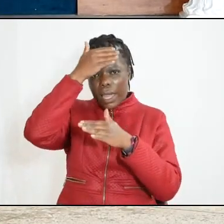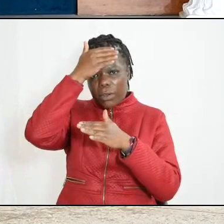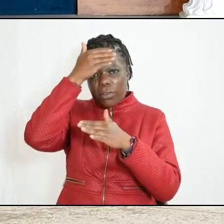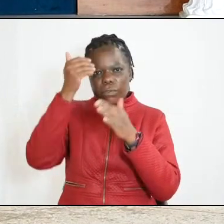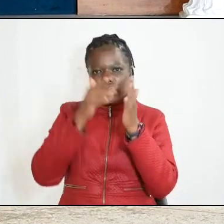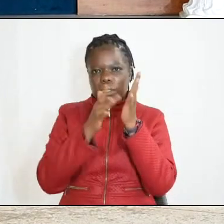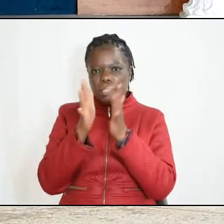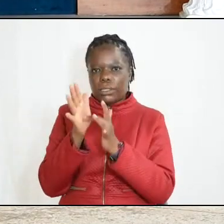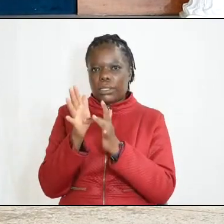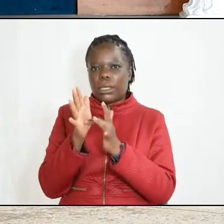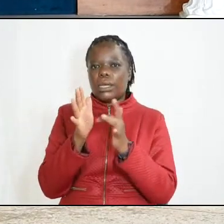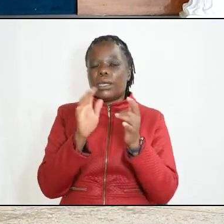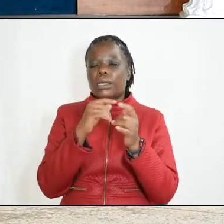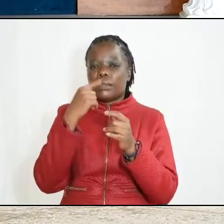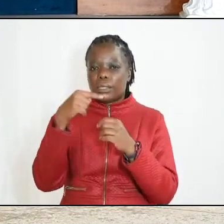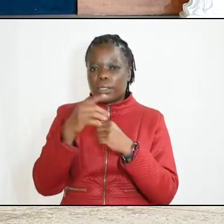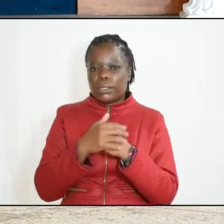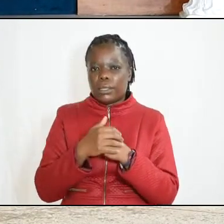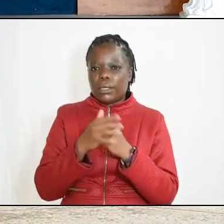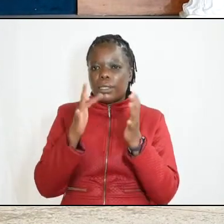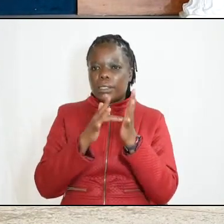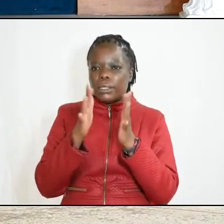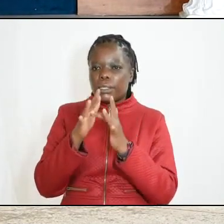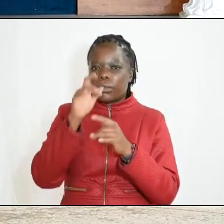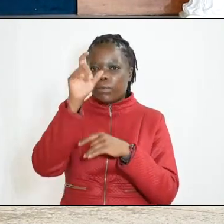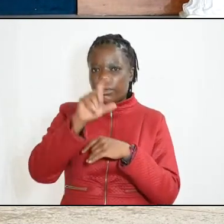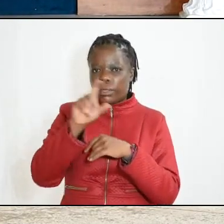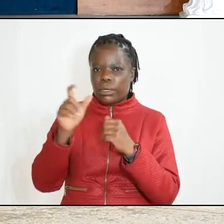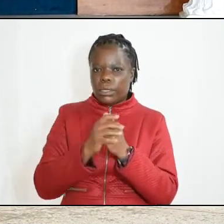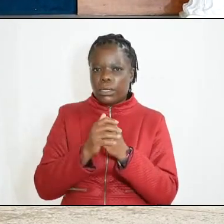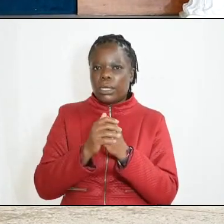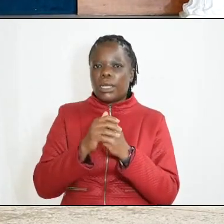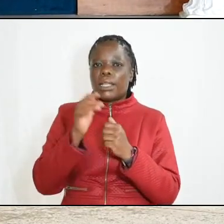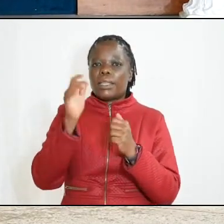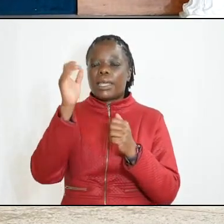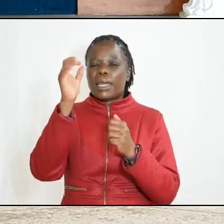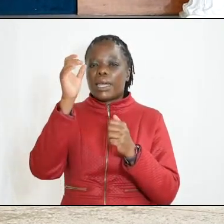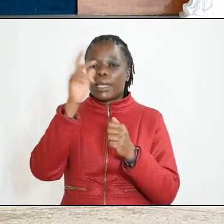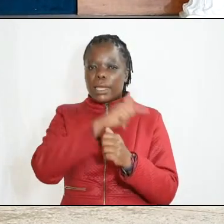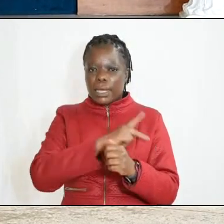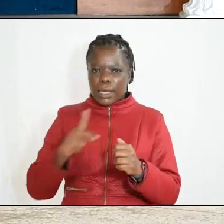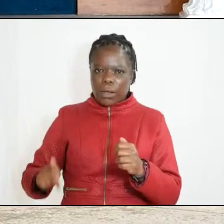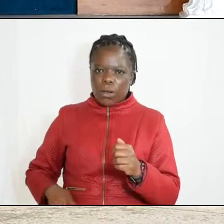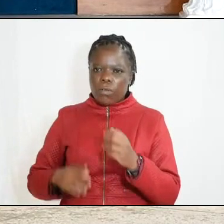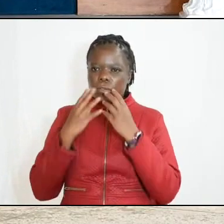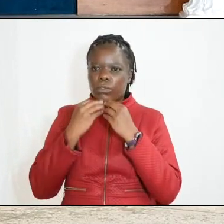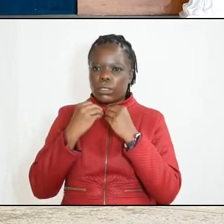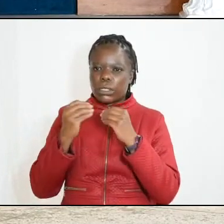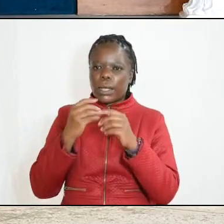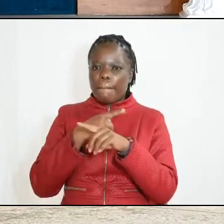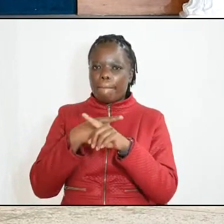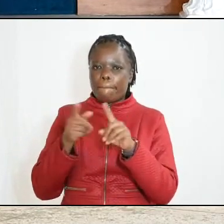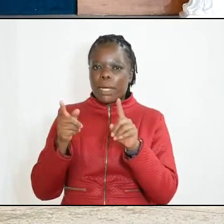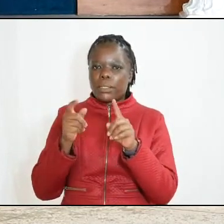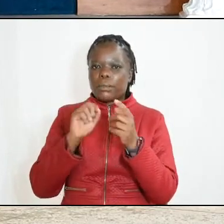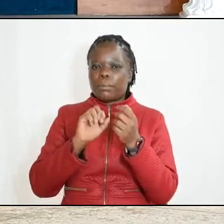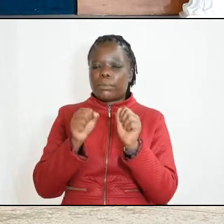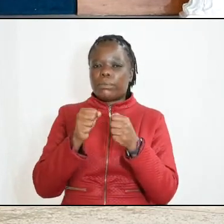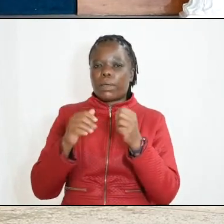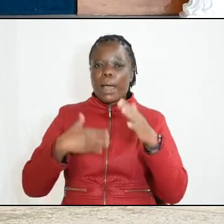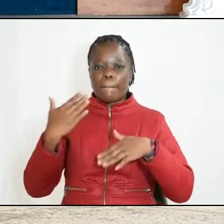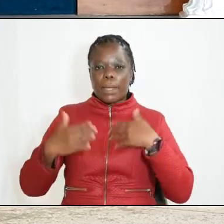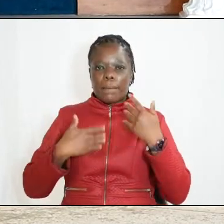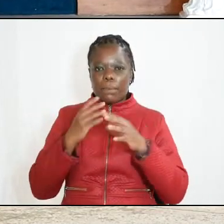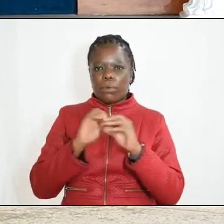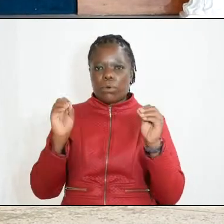all might see. It read, Jesus of Nazareth, the King of the Jews. However, the chief priest was not happy with